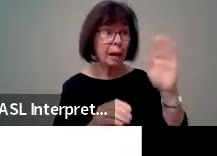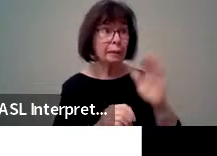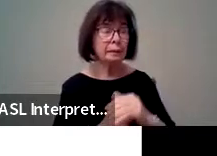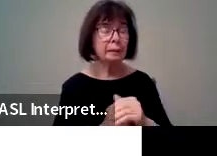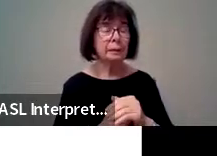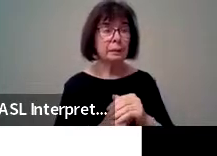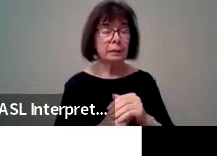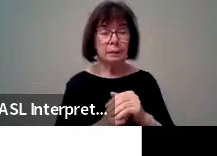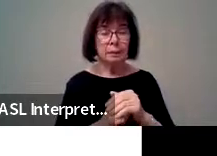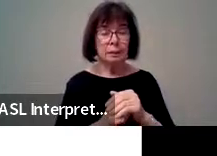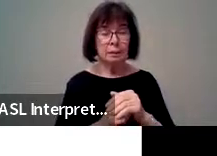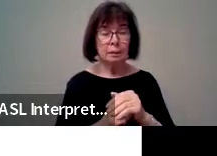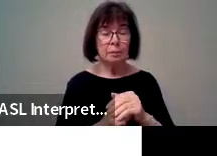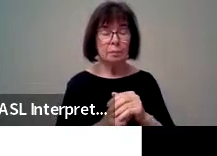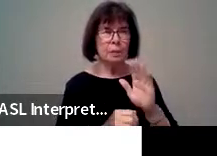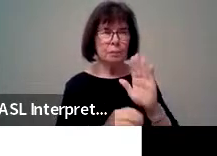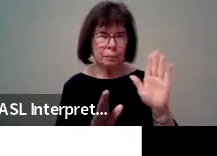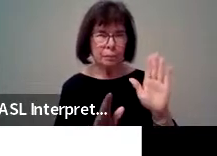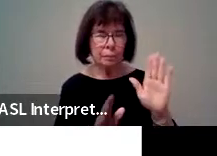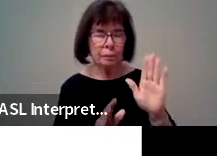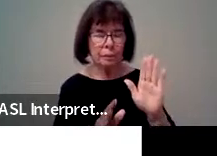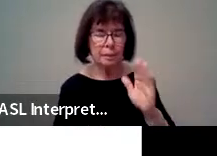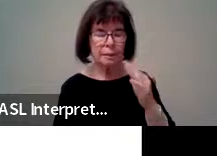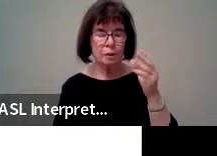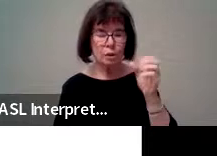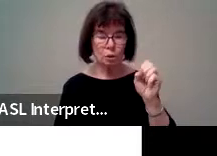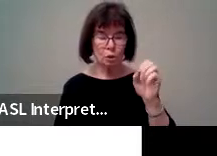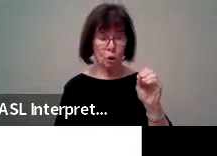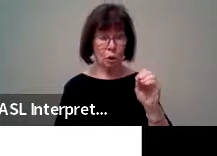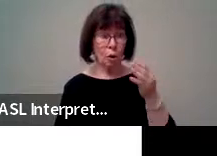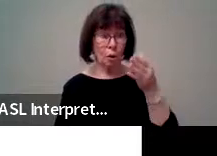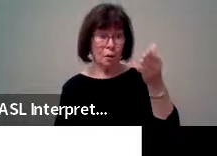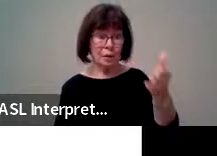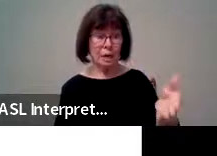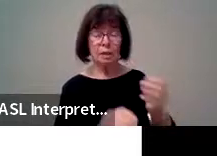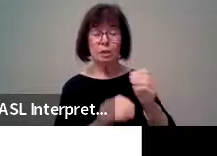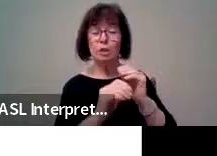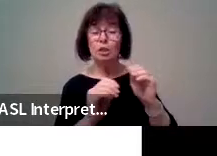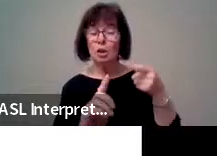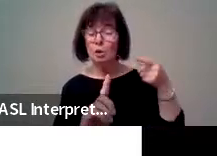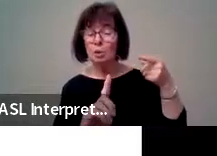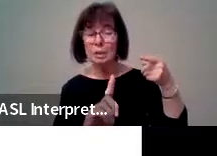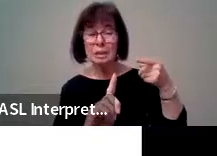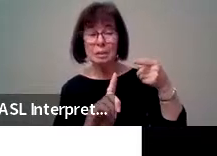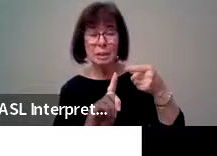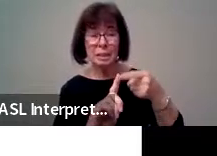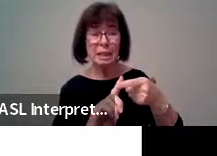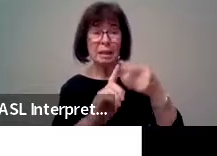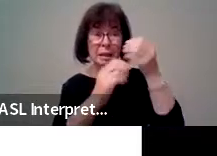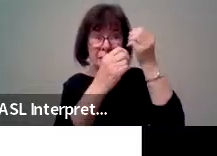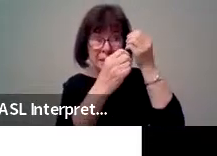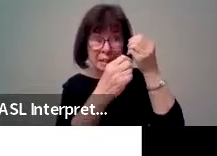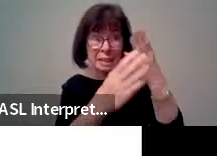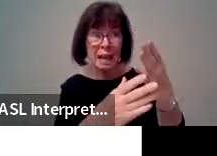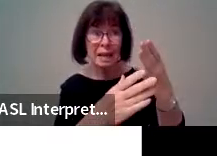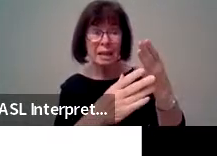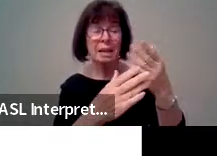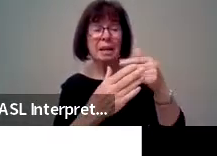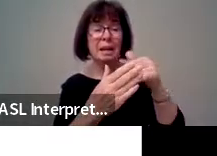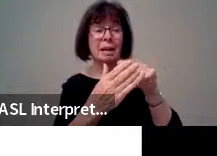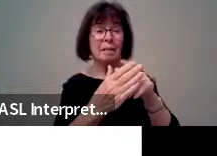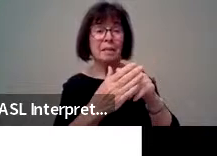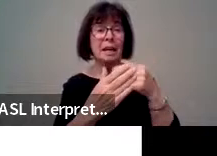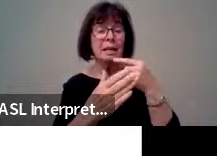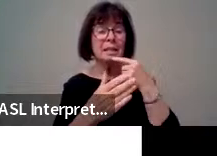yes. So there is no specific data that is indicating 50